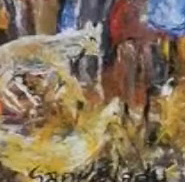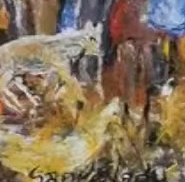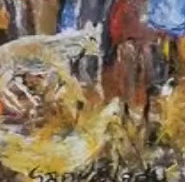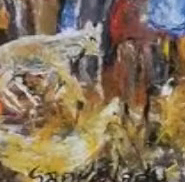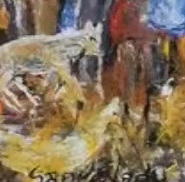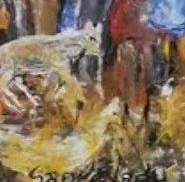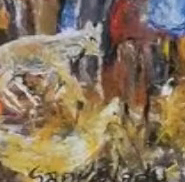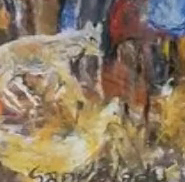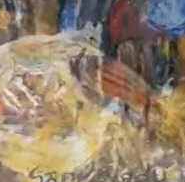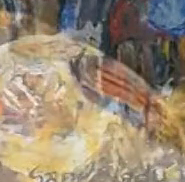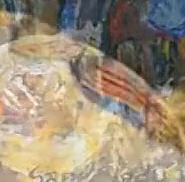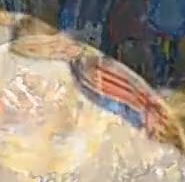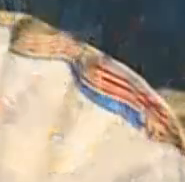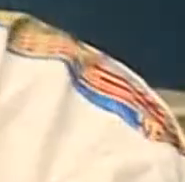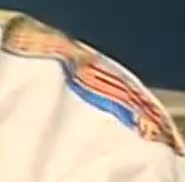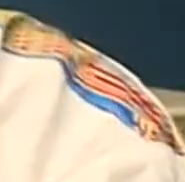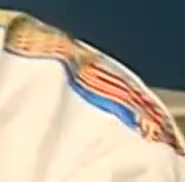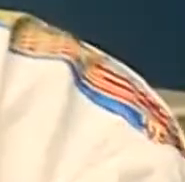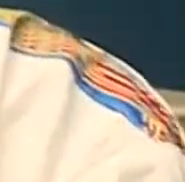more or less